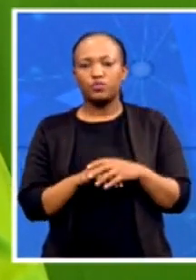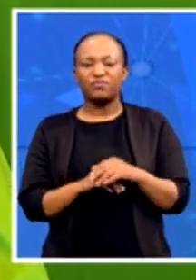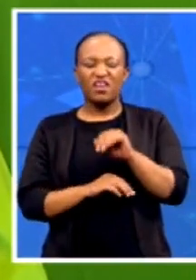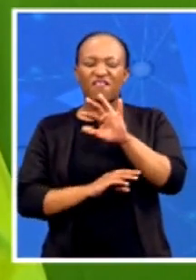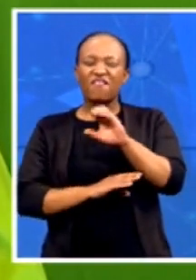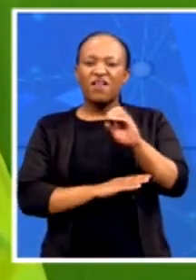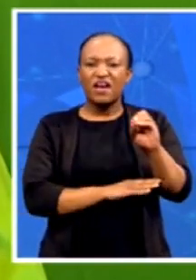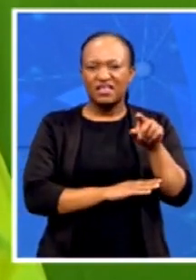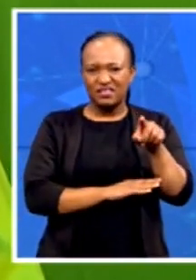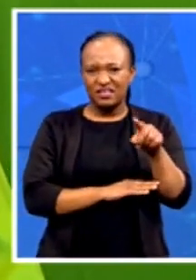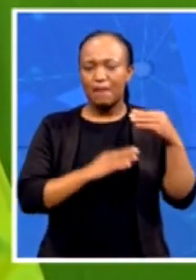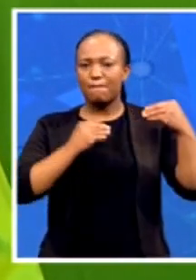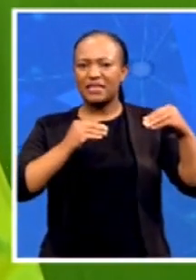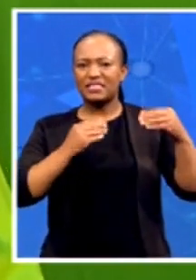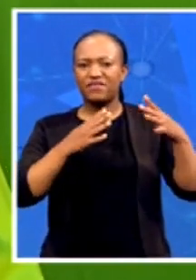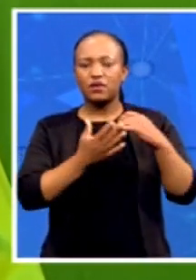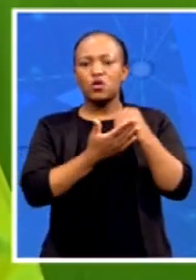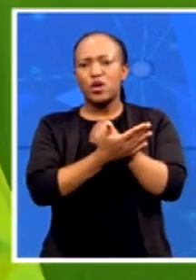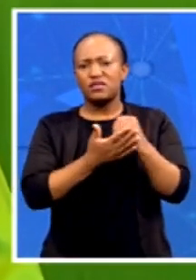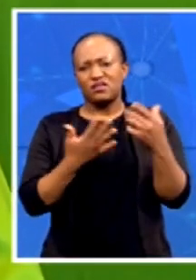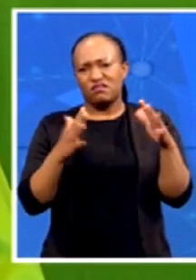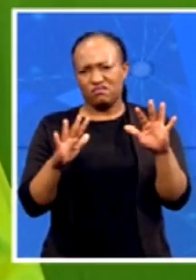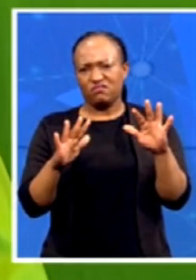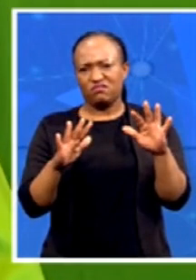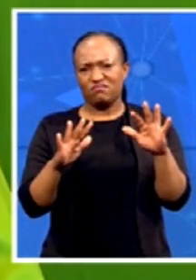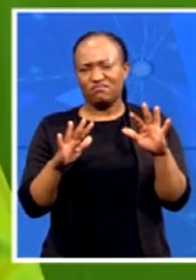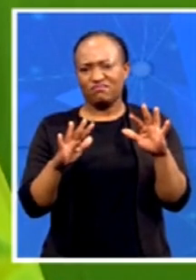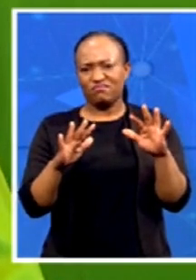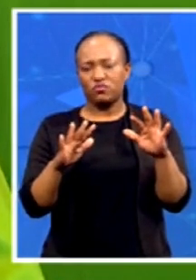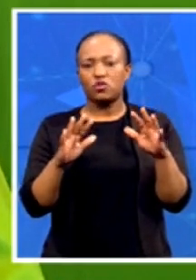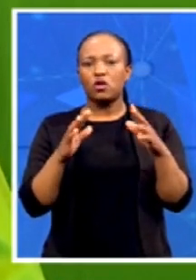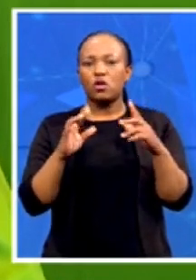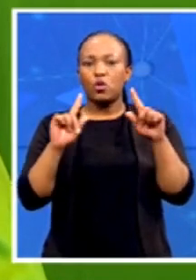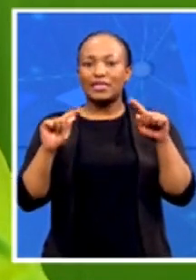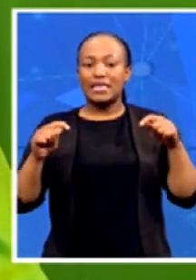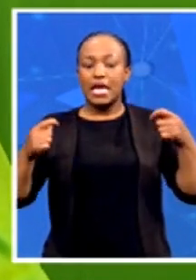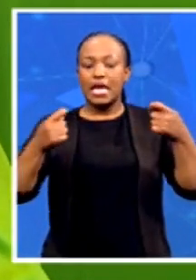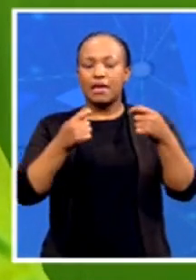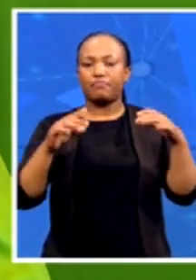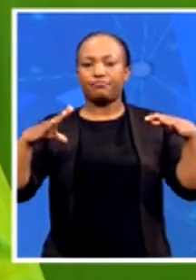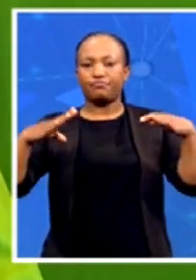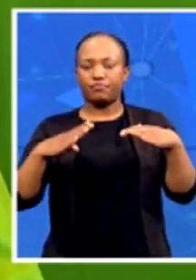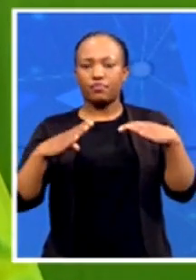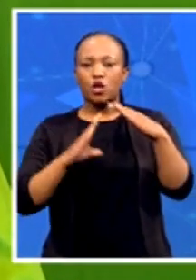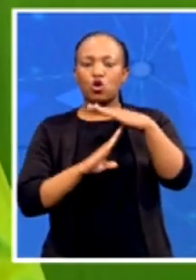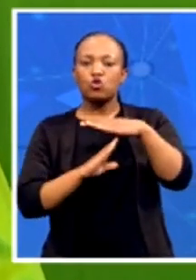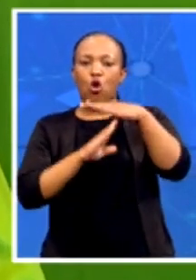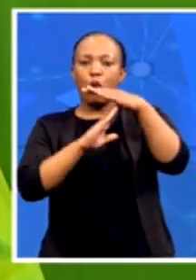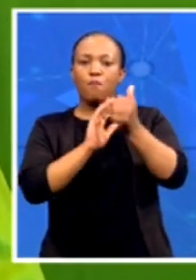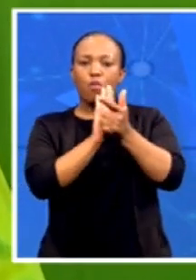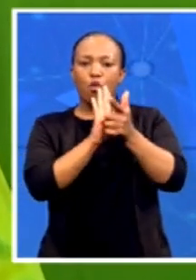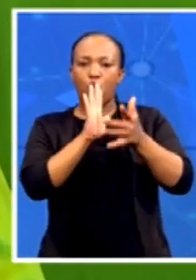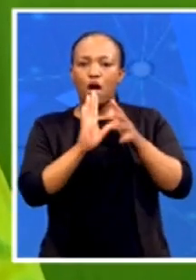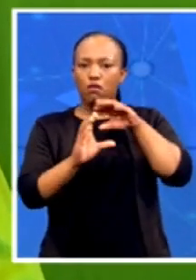registered with us. We have a team of 10 top lawyers who are representing us on a pro bono